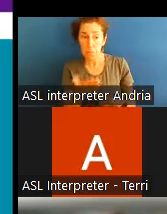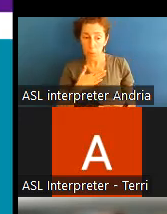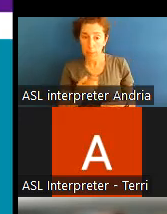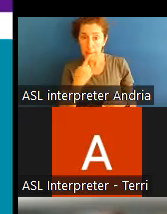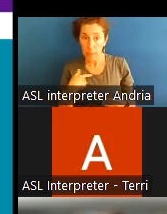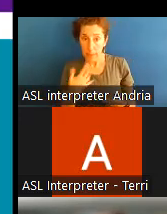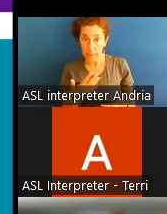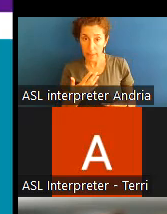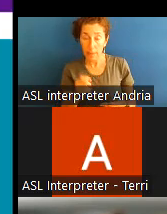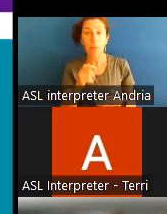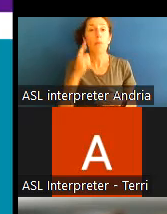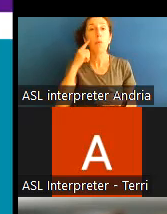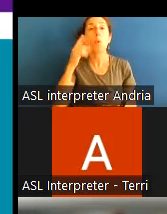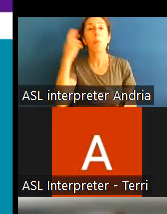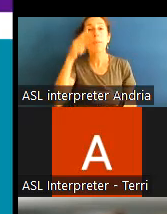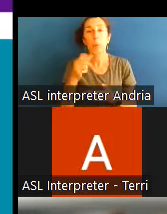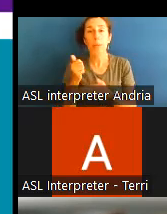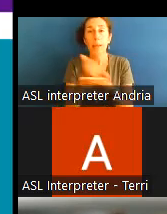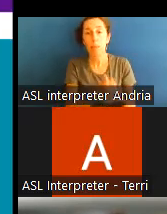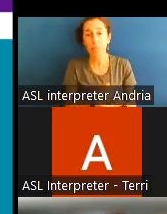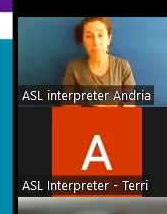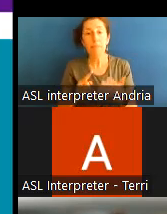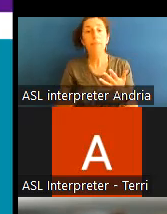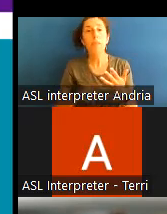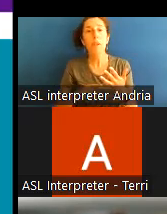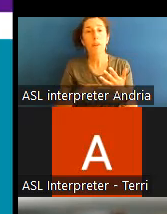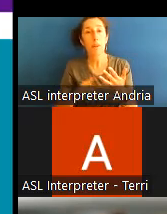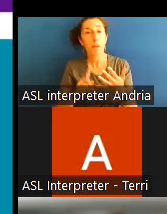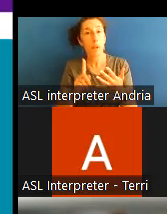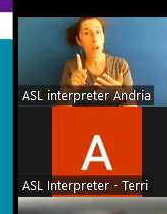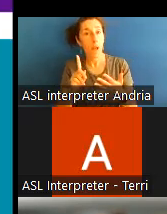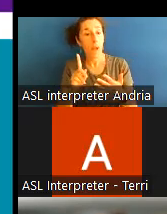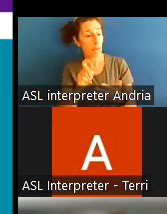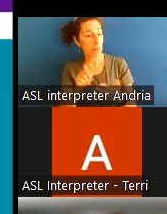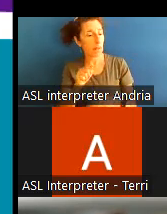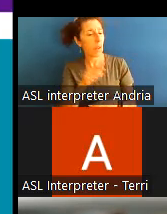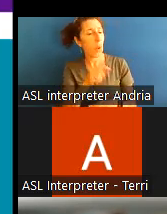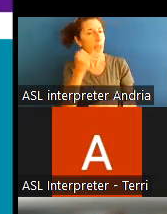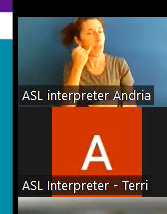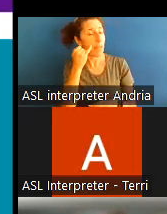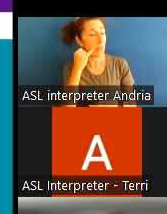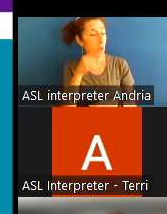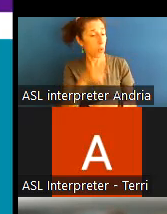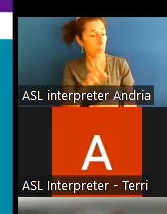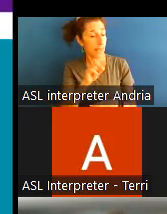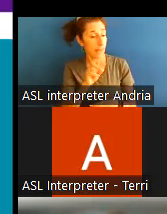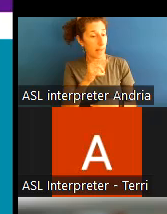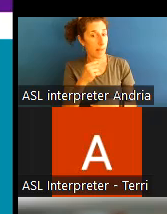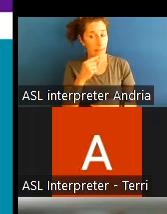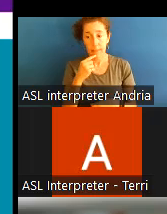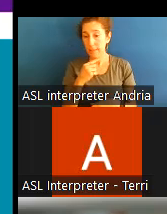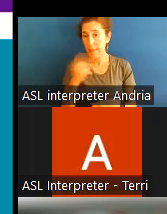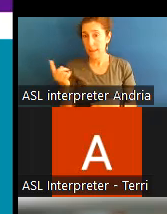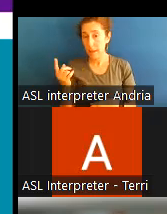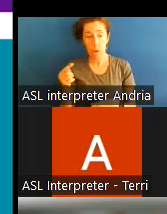And what do you think would happen if you told them you were in pain? Again, this is a question that's going to get them reflecting back. So some of these questions are going to give you